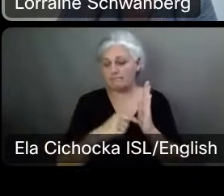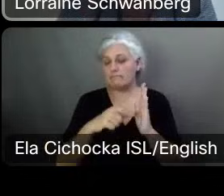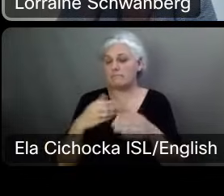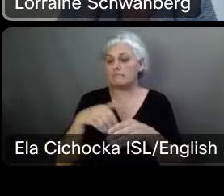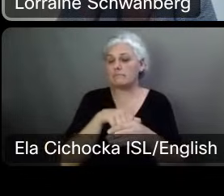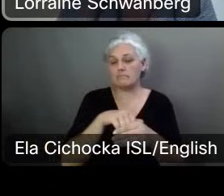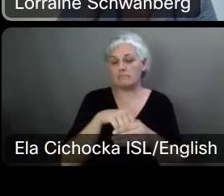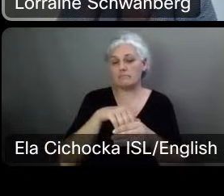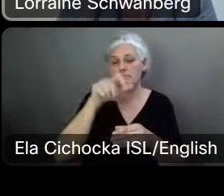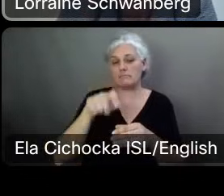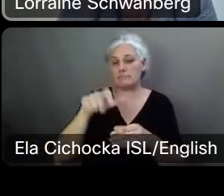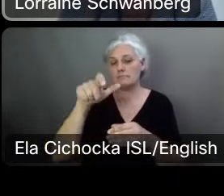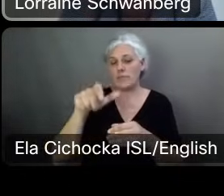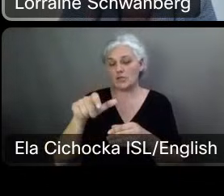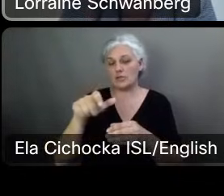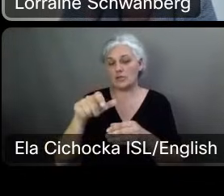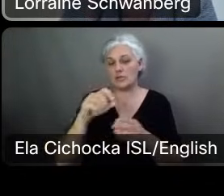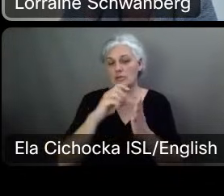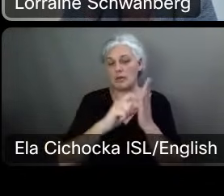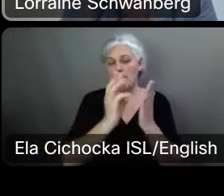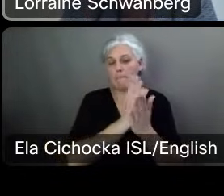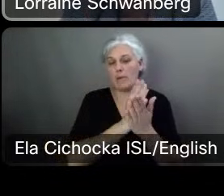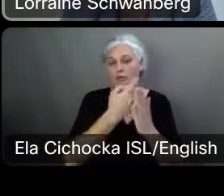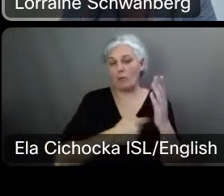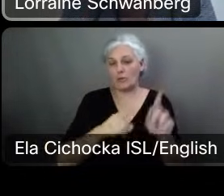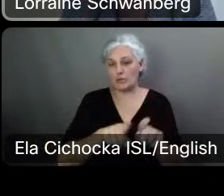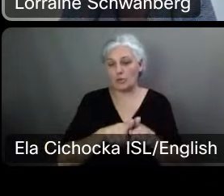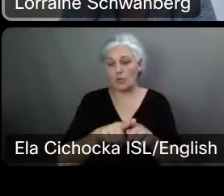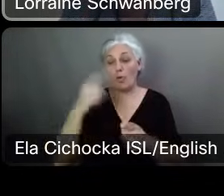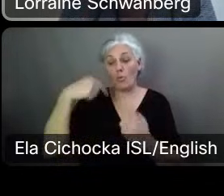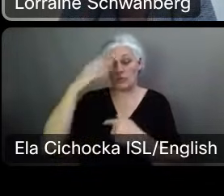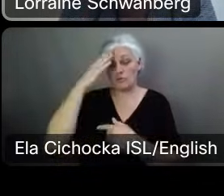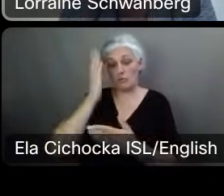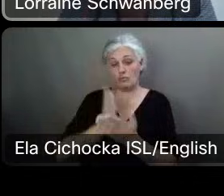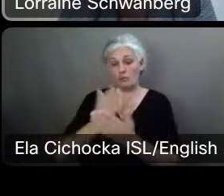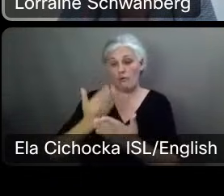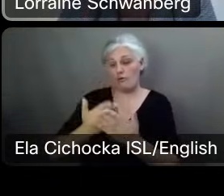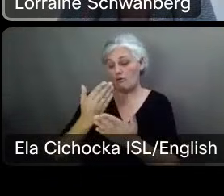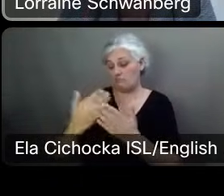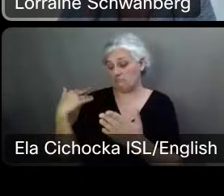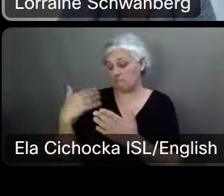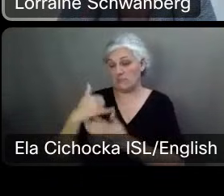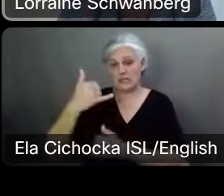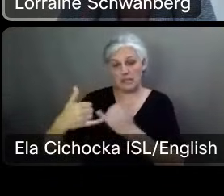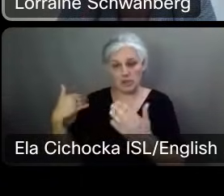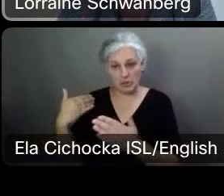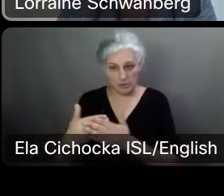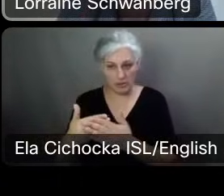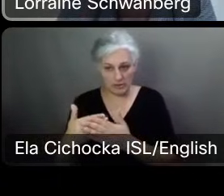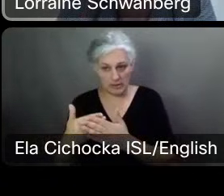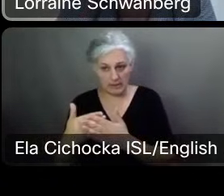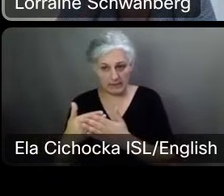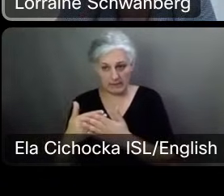the policy as well. We know through learning over the last number of years, and this is an